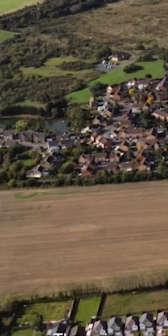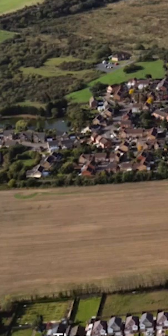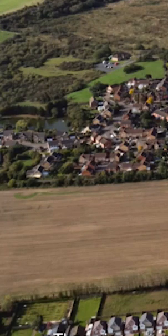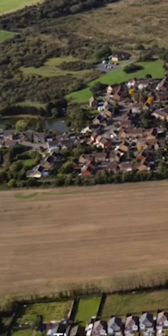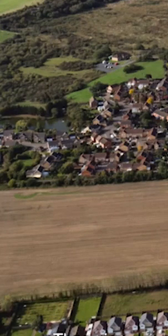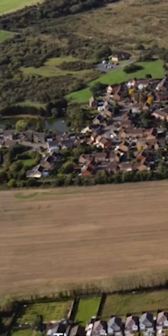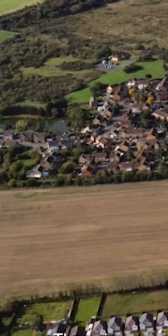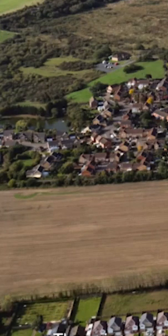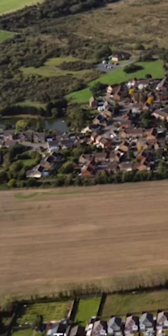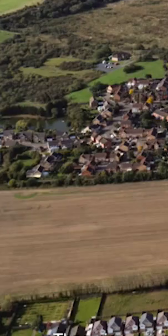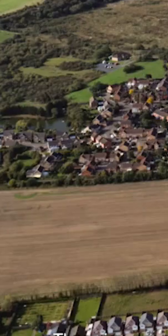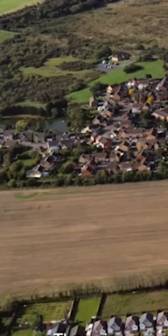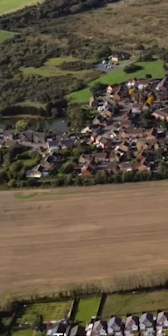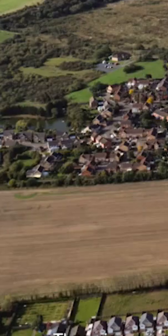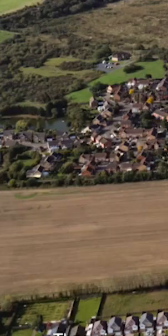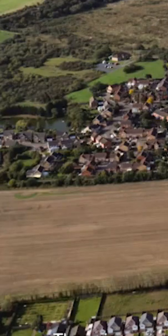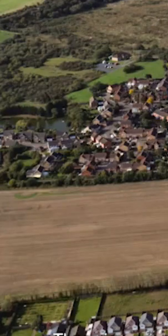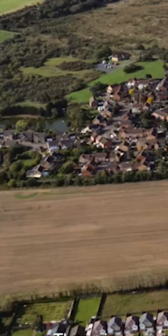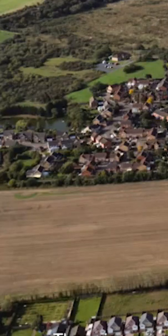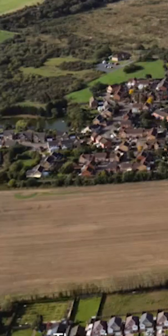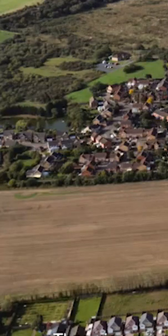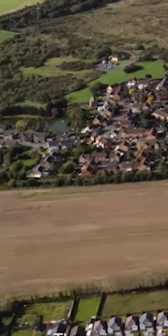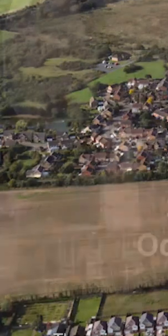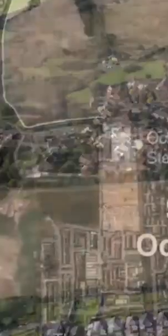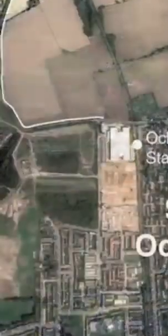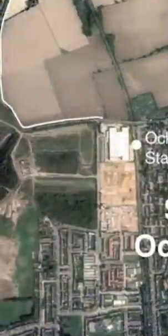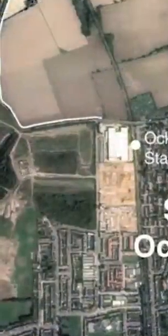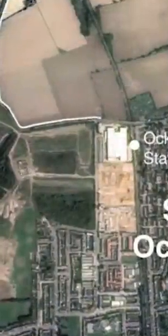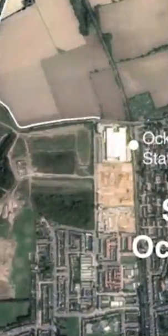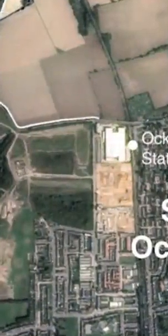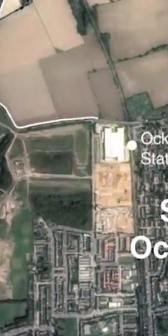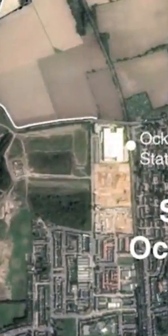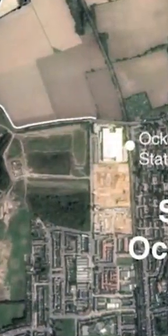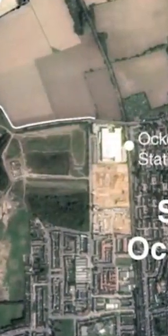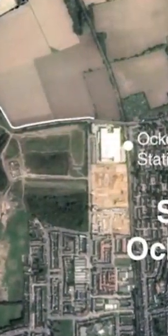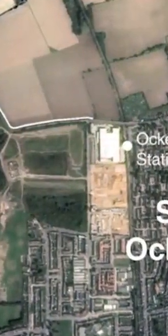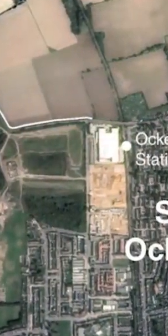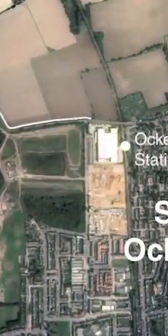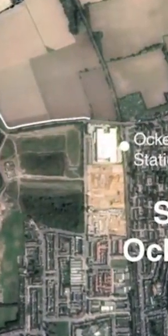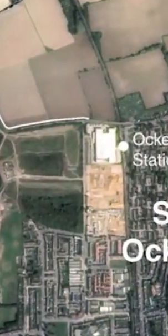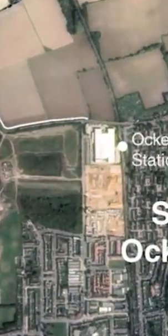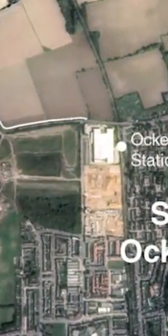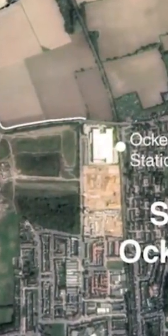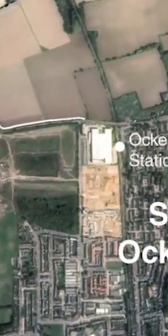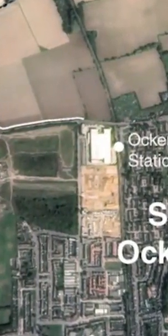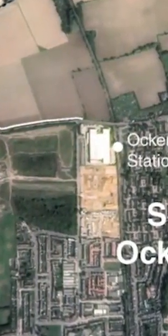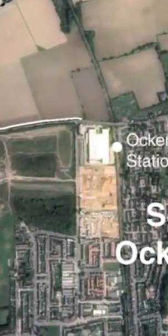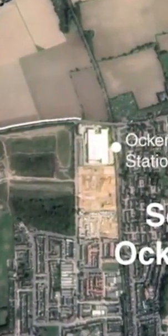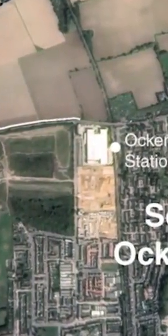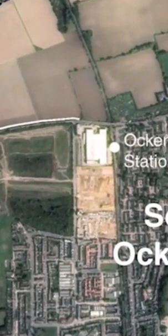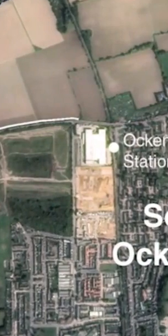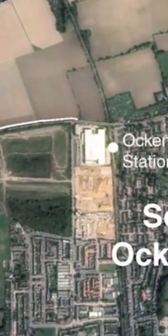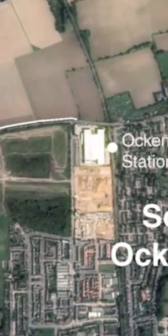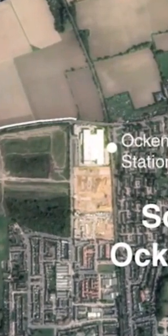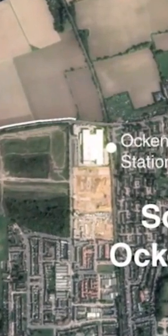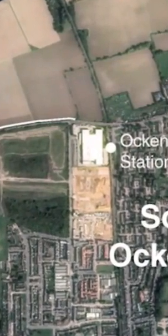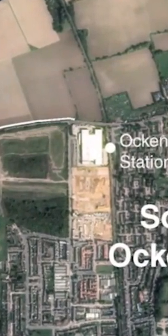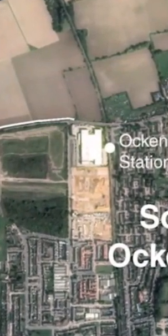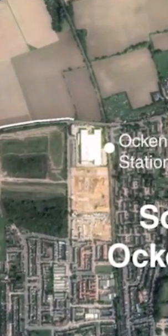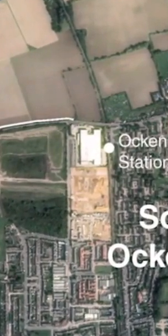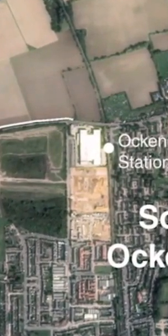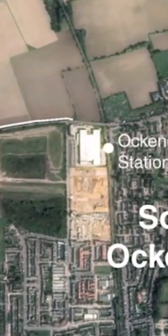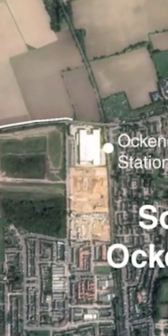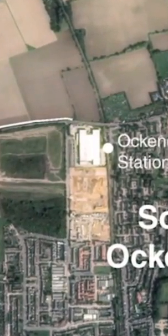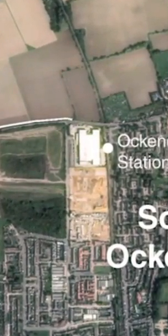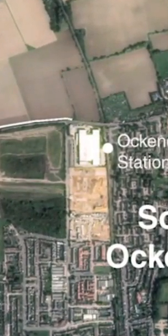gas pipeline, which would supply the local community. In the vicinity of the Mardyke, we're proposing permanent access from Green